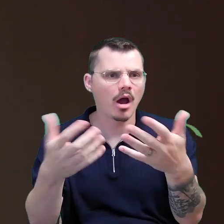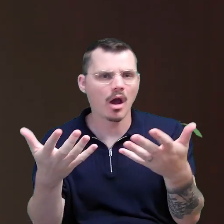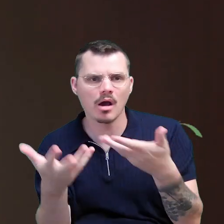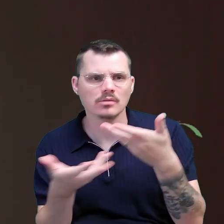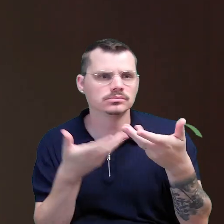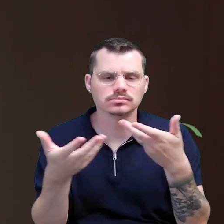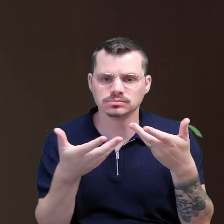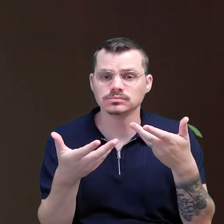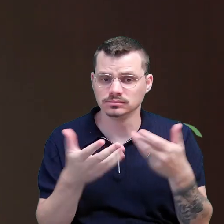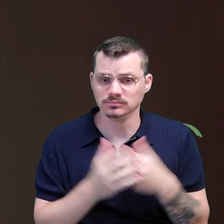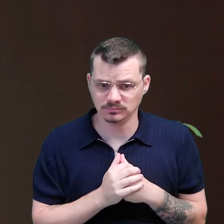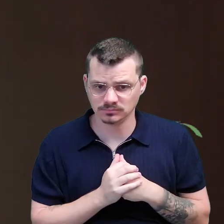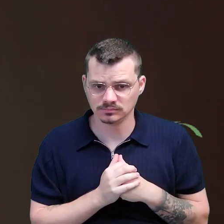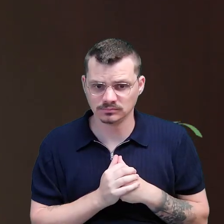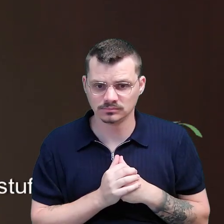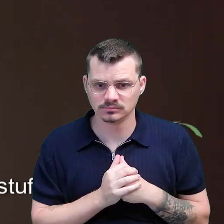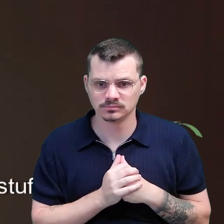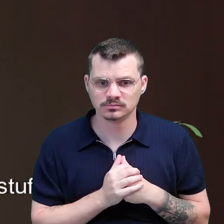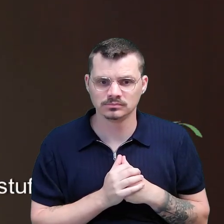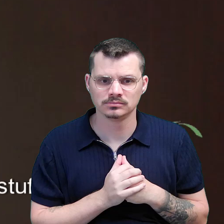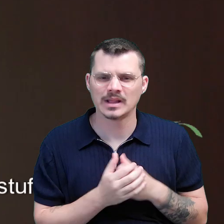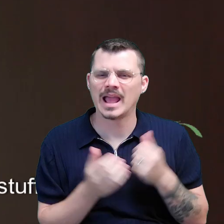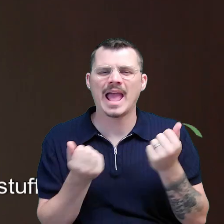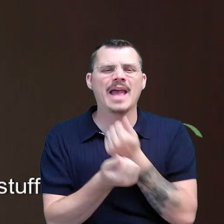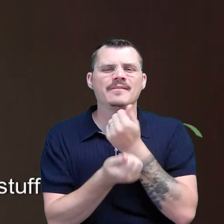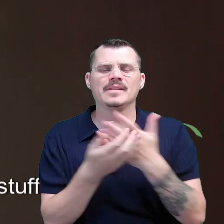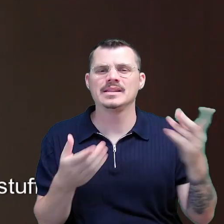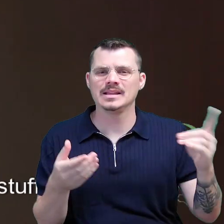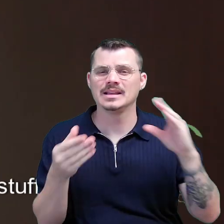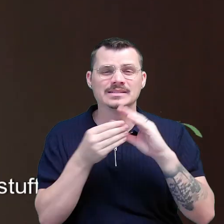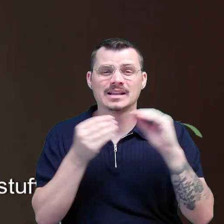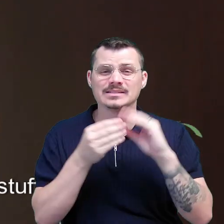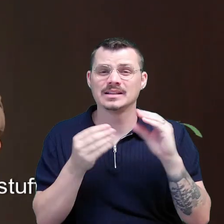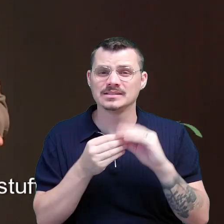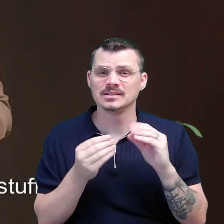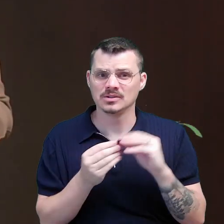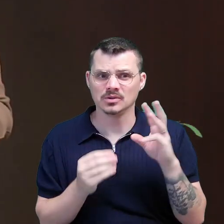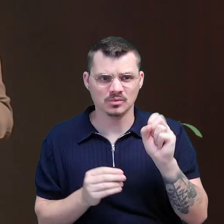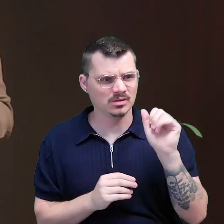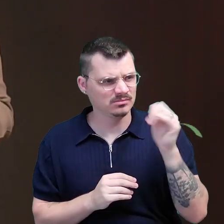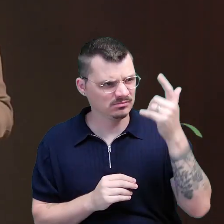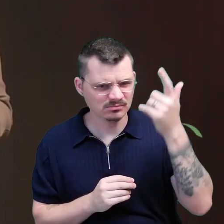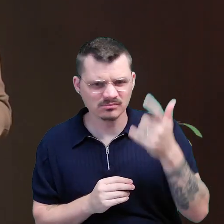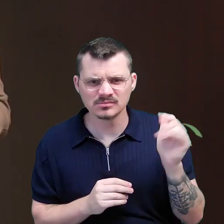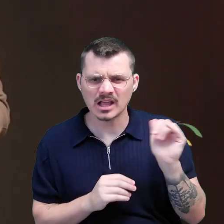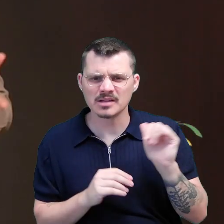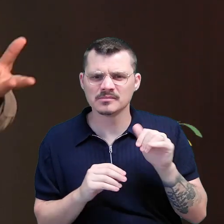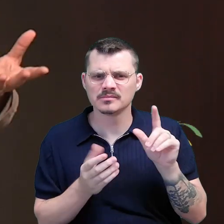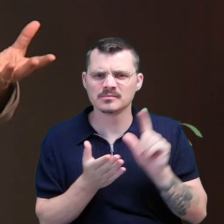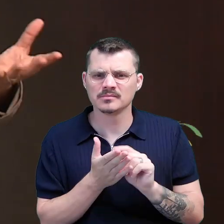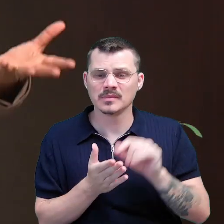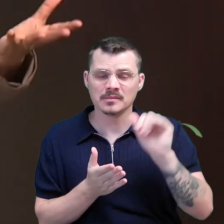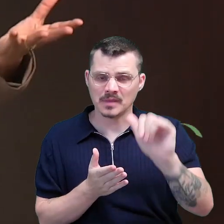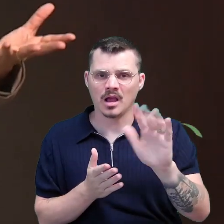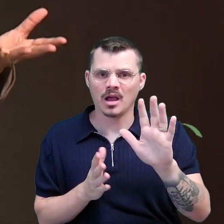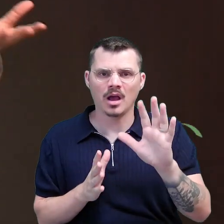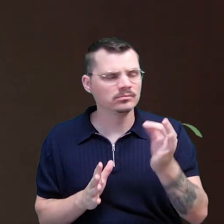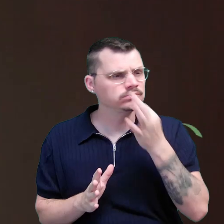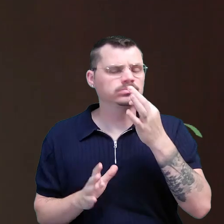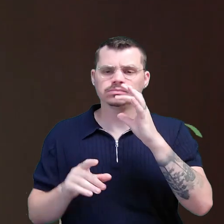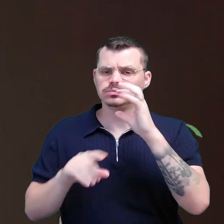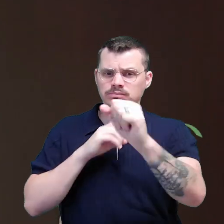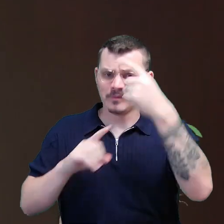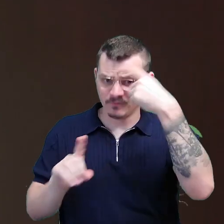right away. And everything he said was this kind of stuff. Now that's brilliant